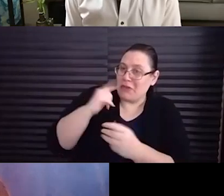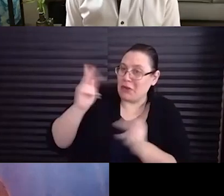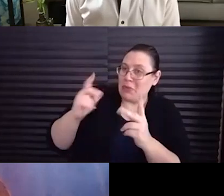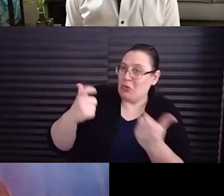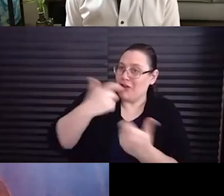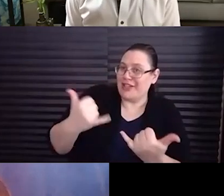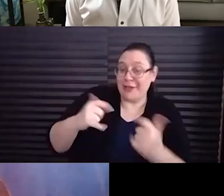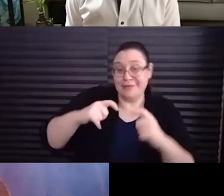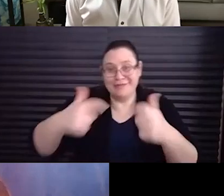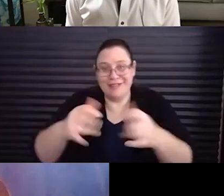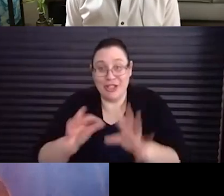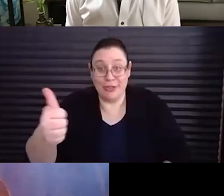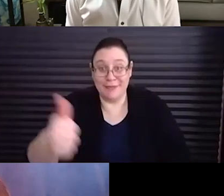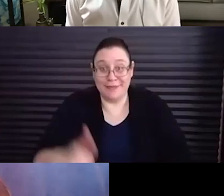watching?